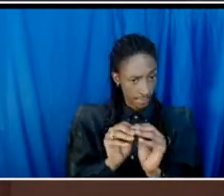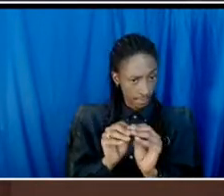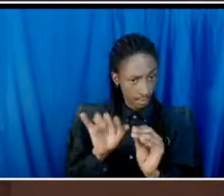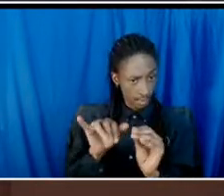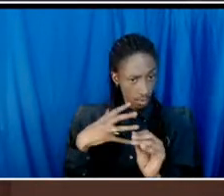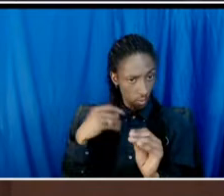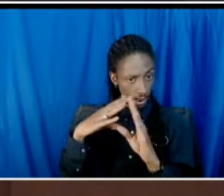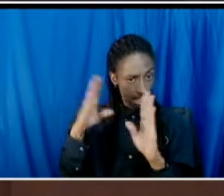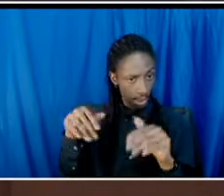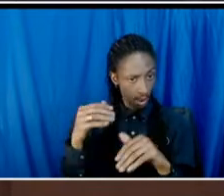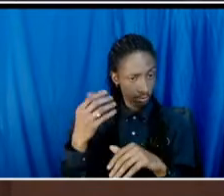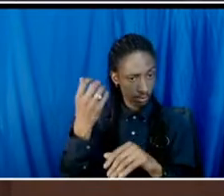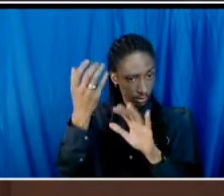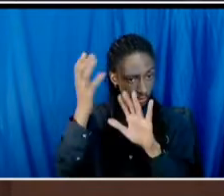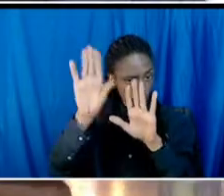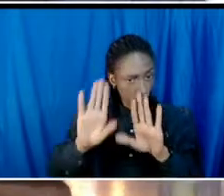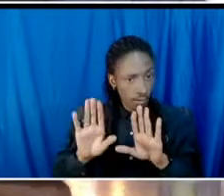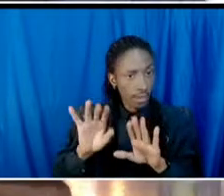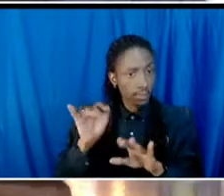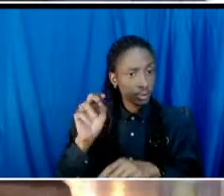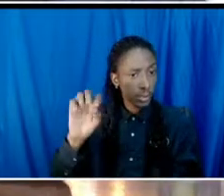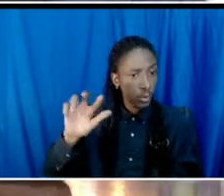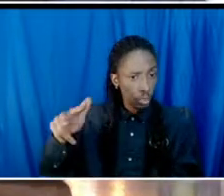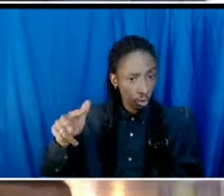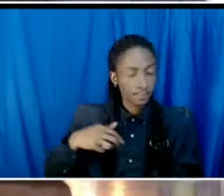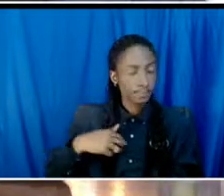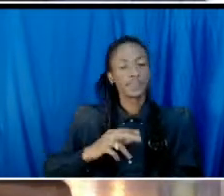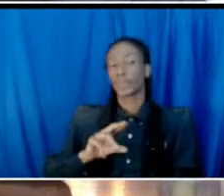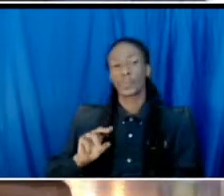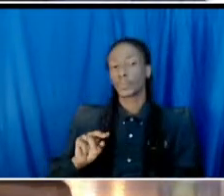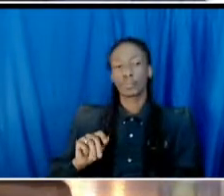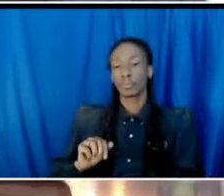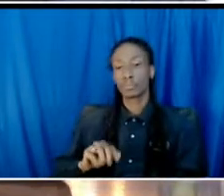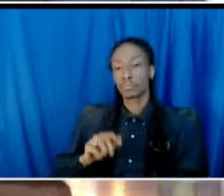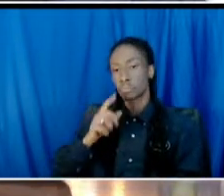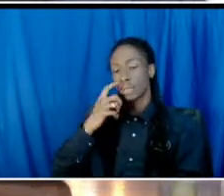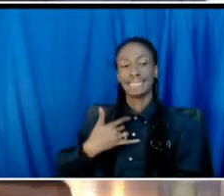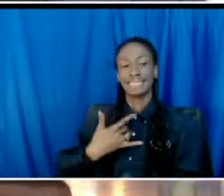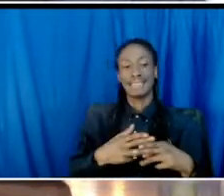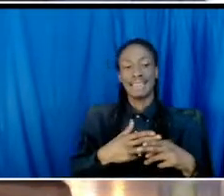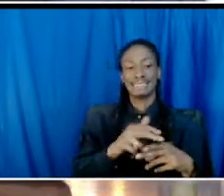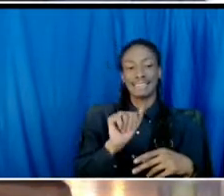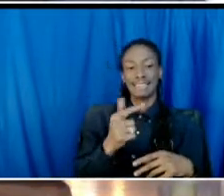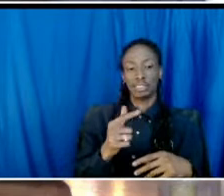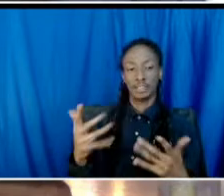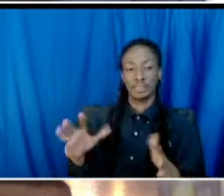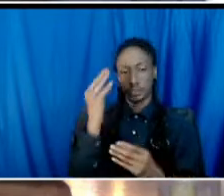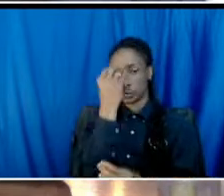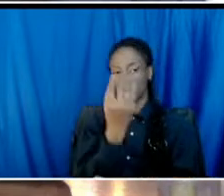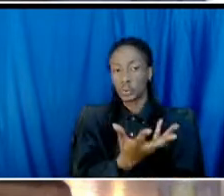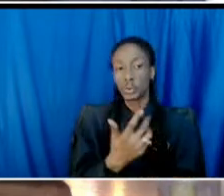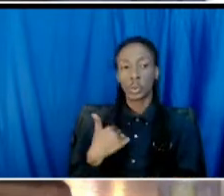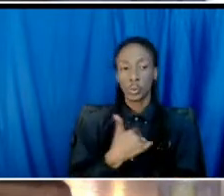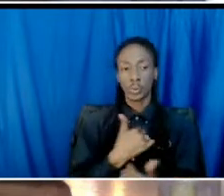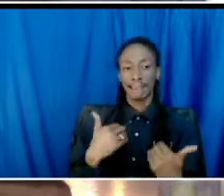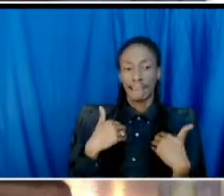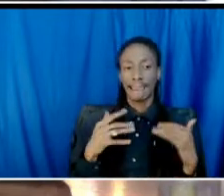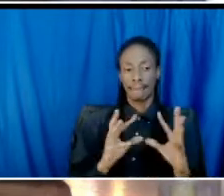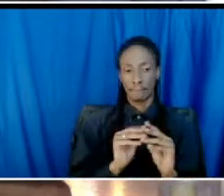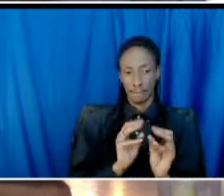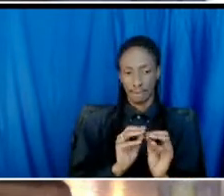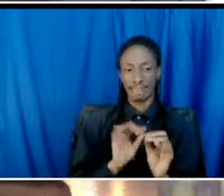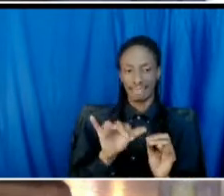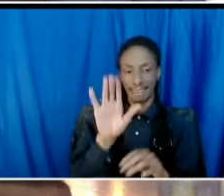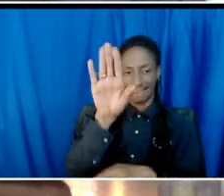Sunday, January 3rd? No. As the acting AG indicated, we had a meeting that afternoon